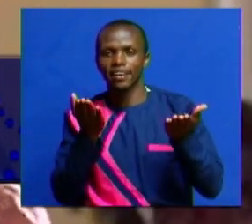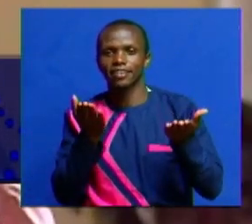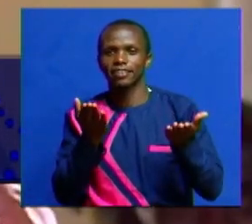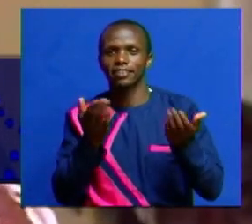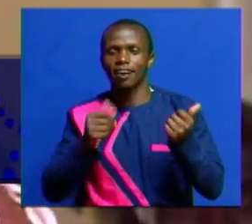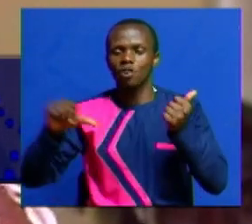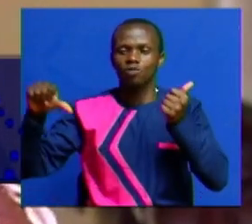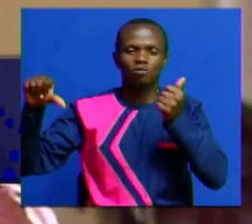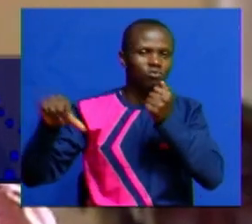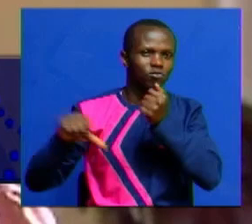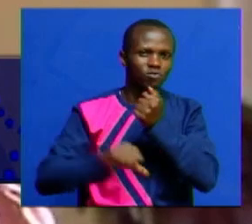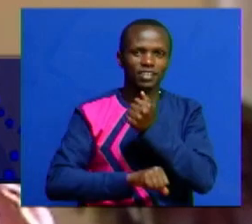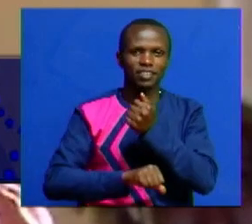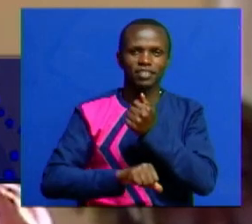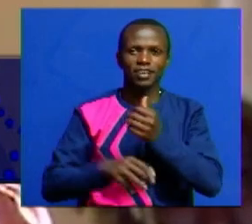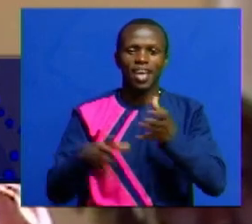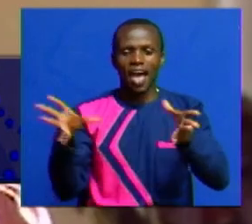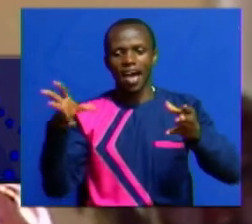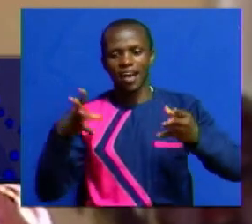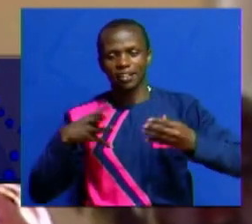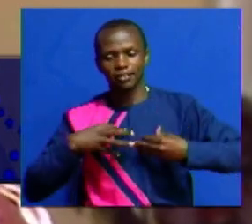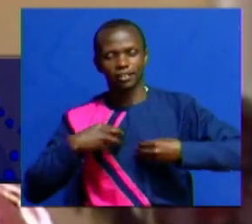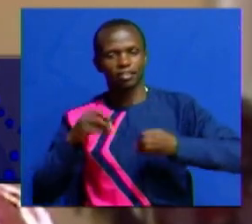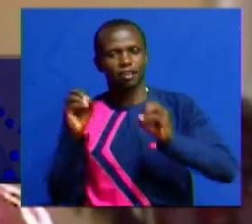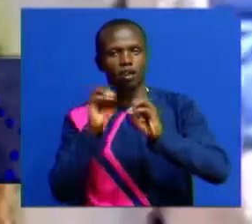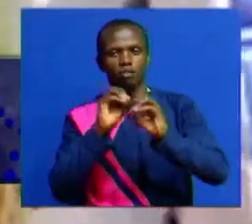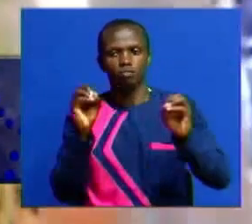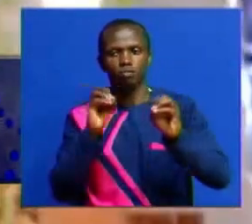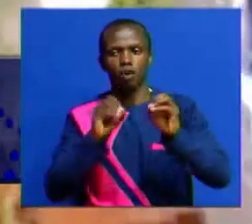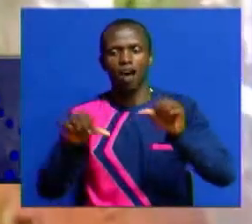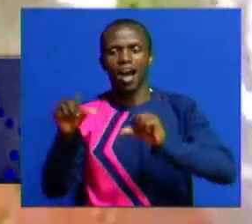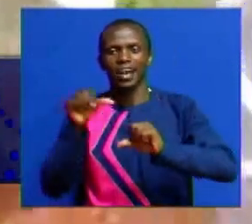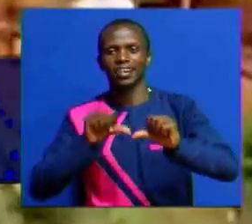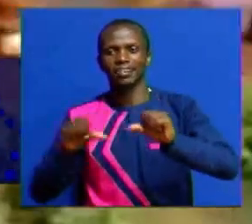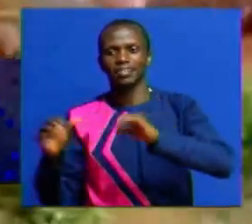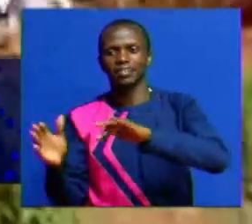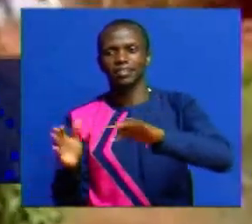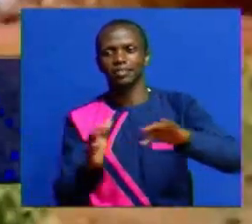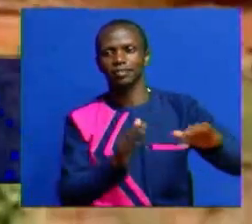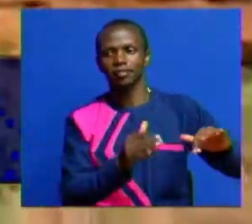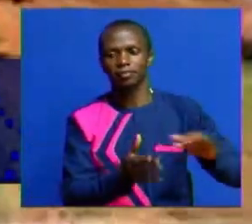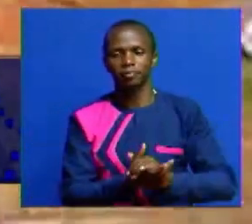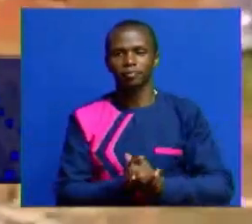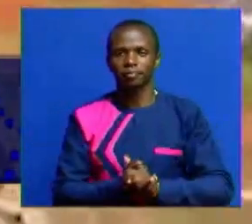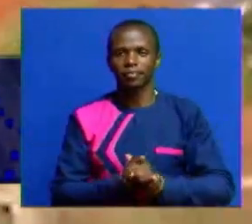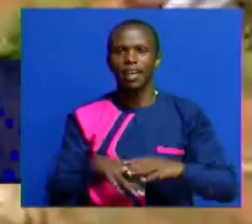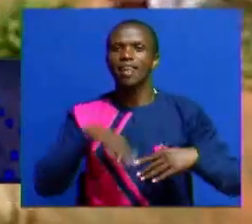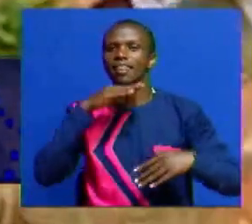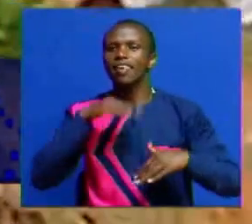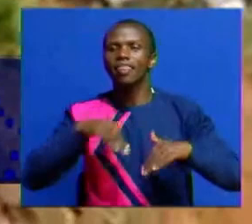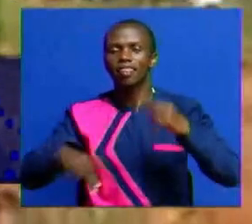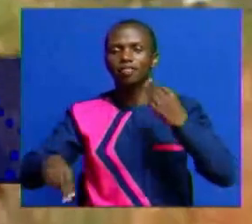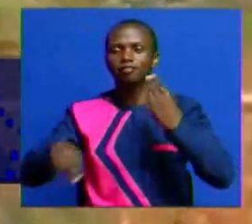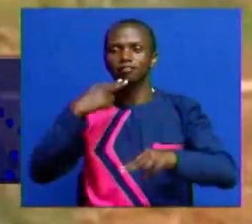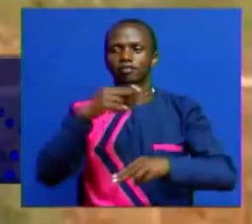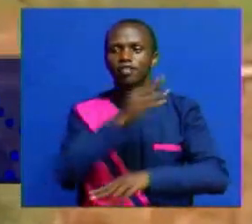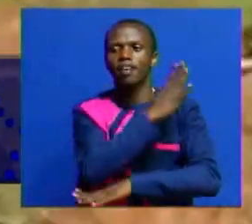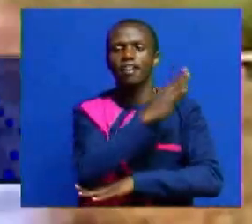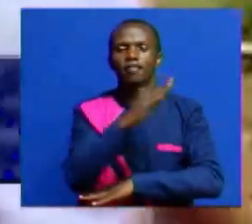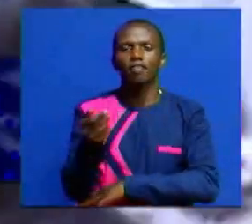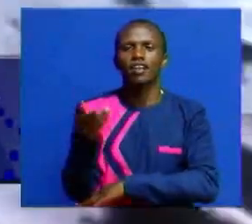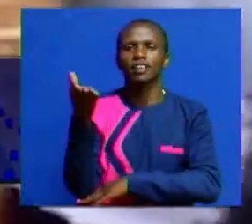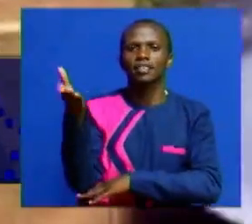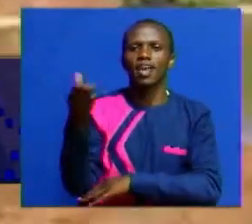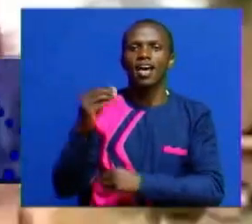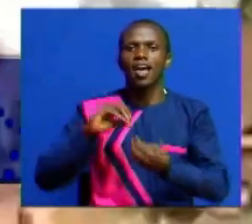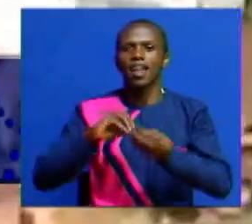weird, unacceptable. The death toll continues to rise in Shakahola Forest as the number of